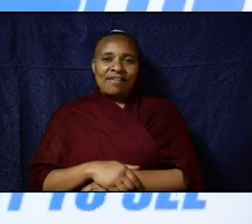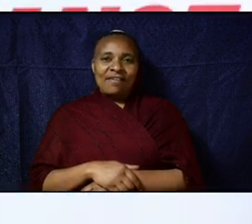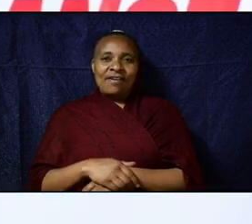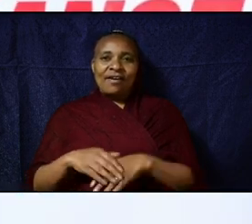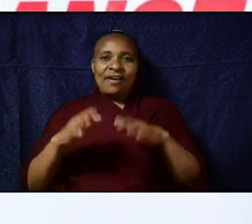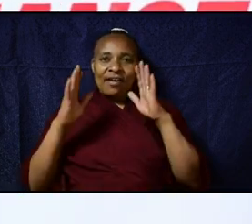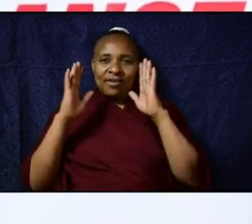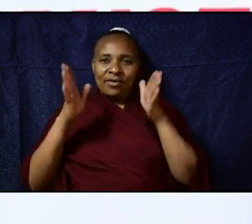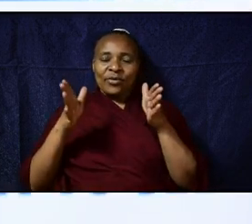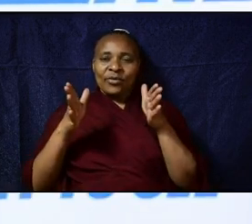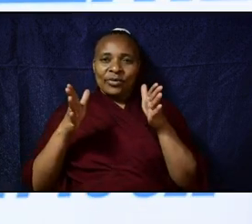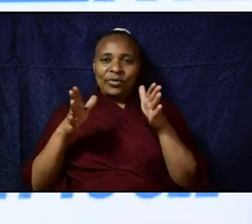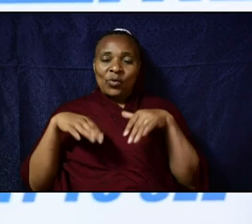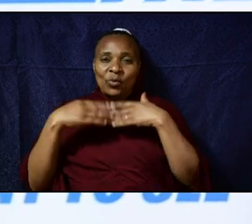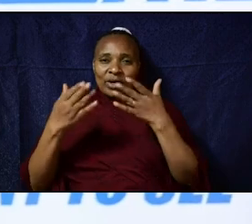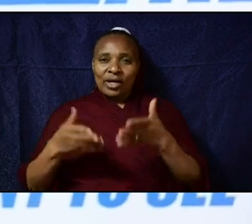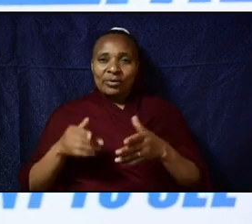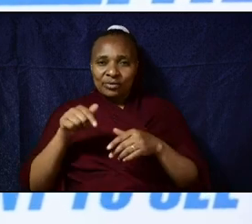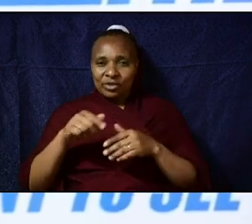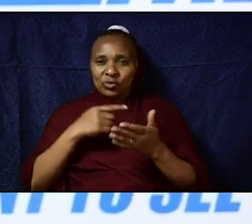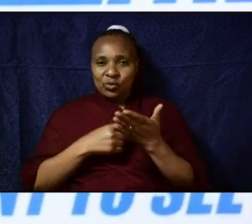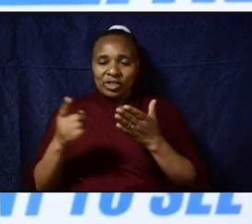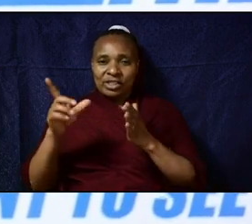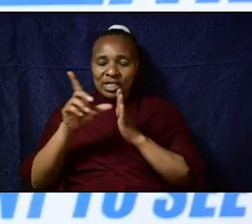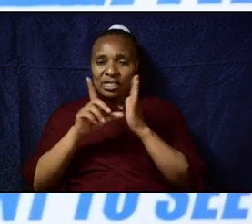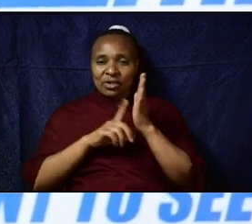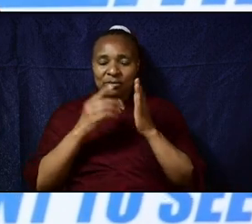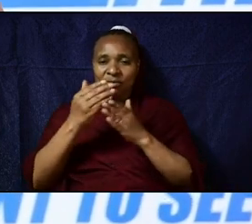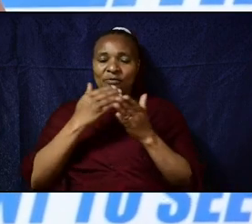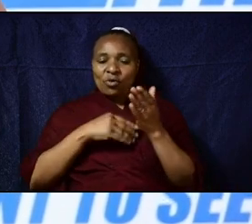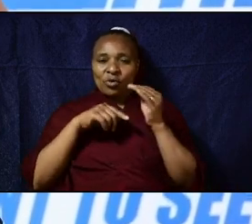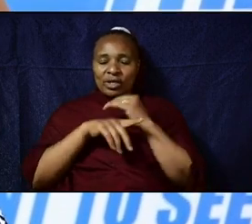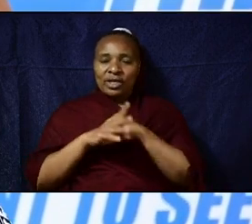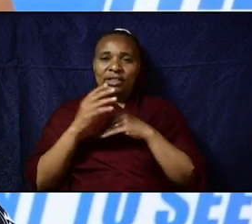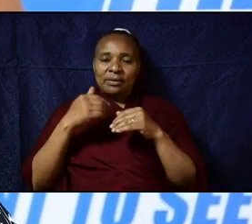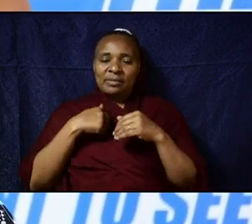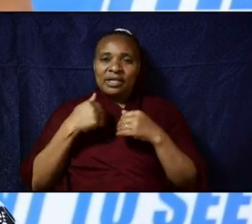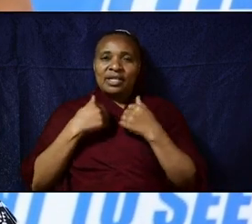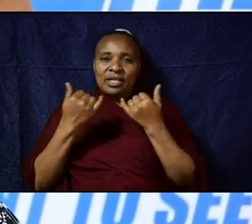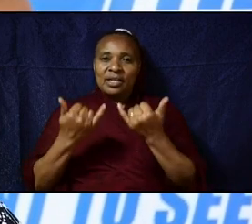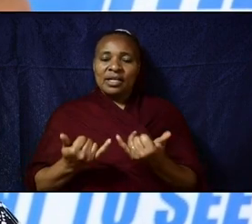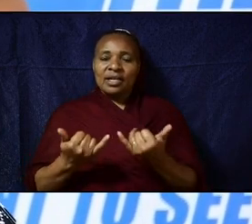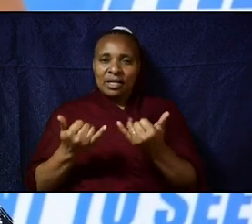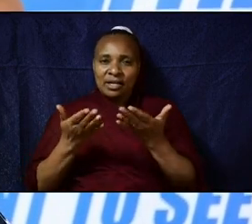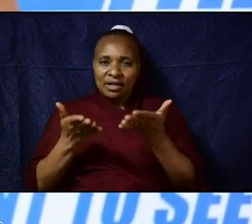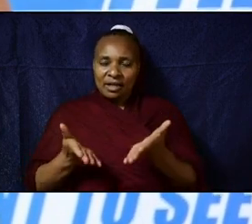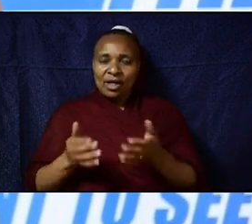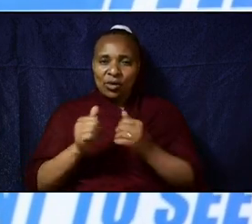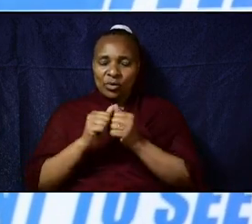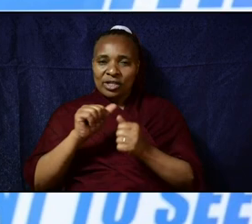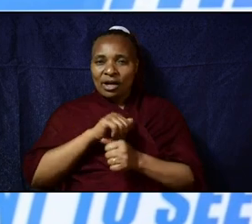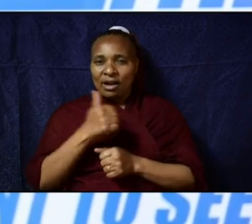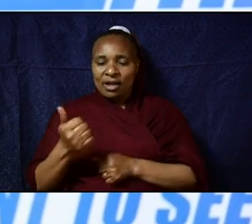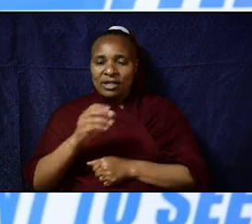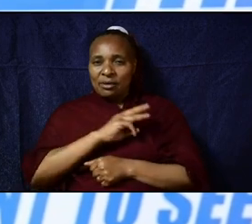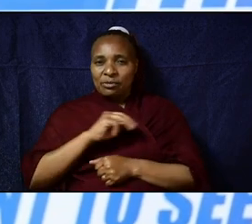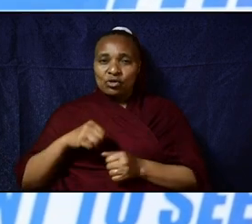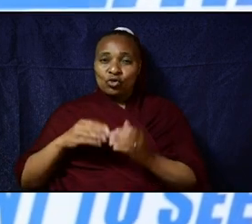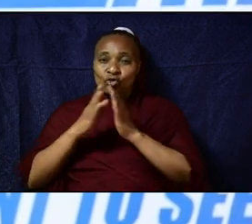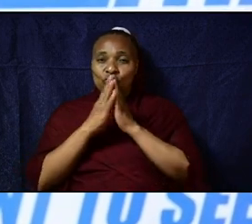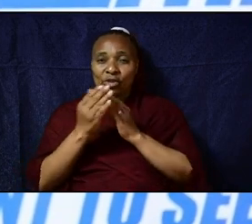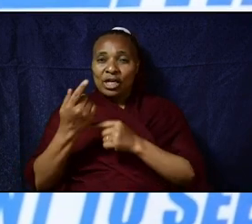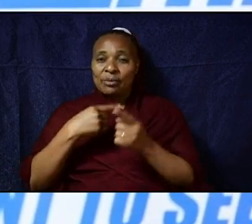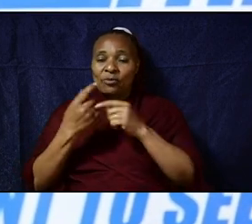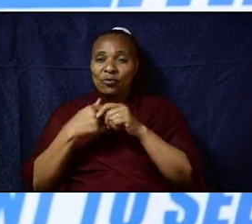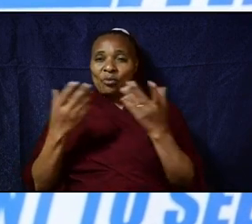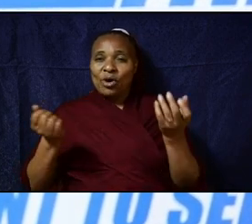Hello, everyone, and welcome to this week's lesson. But before we get into it, I'm here with yet another mission story. This, again, comes from